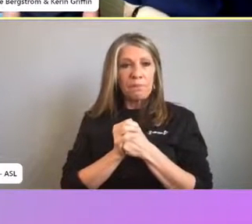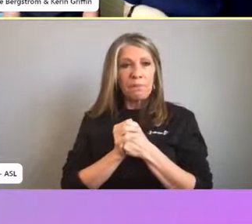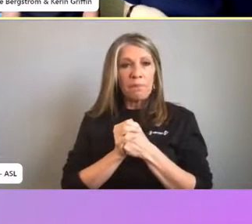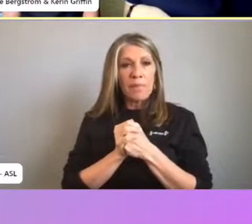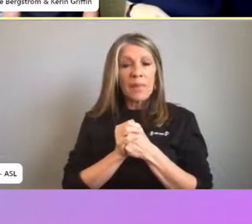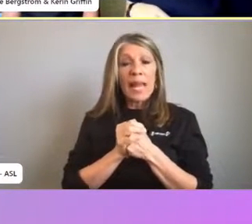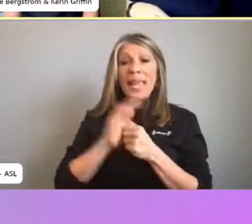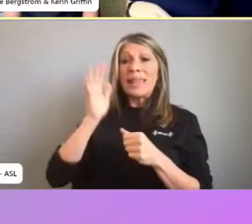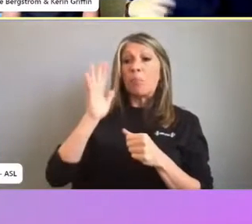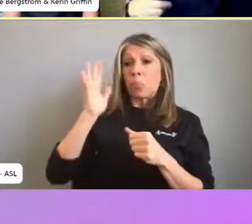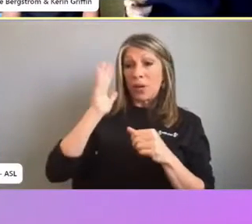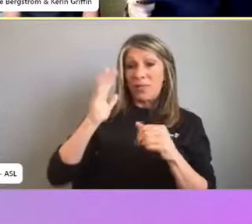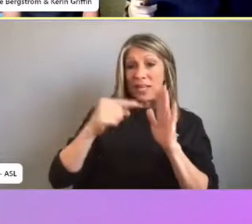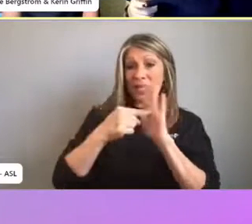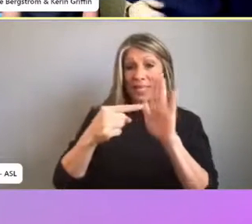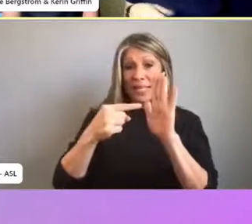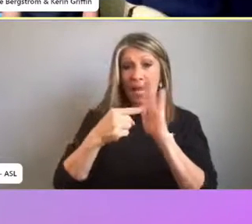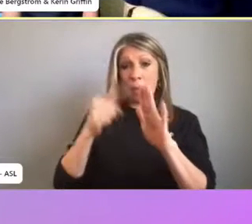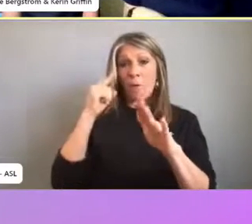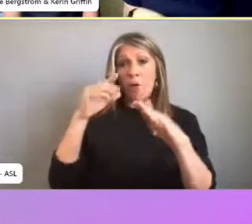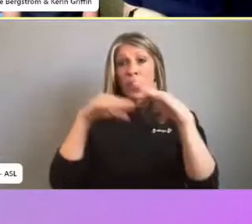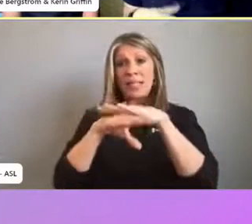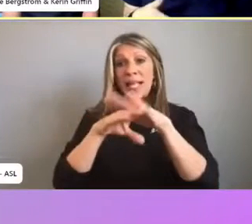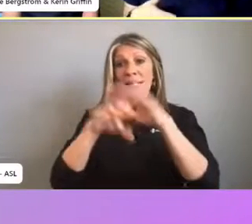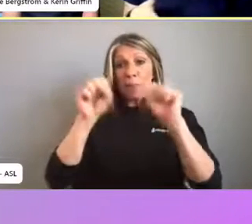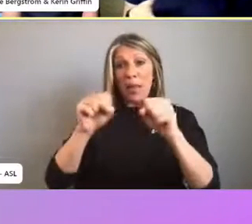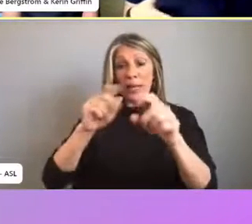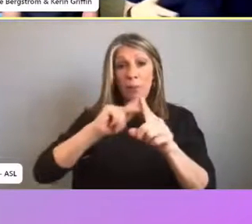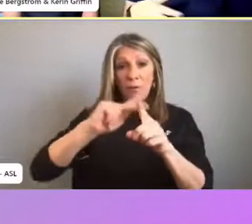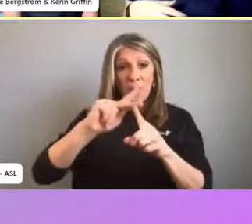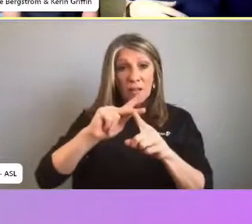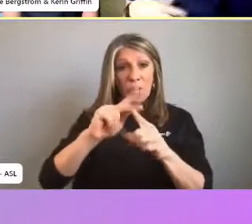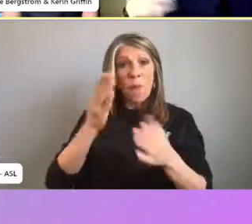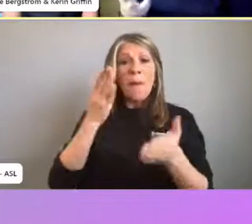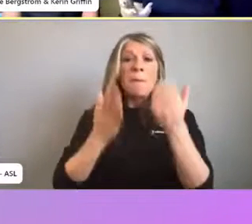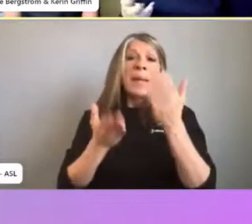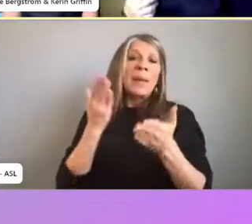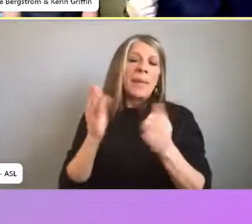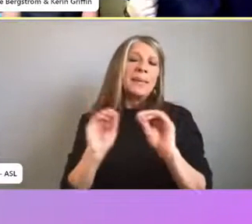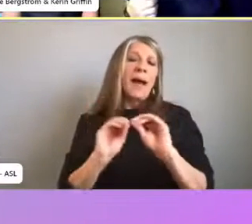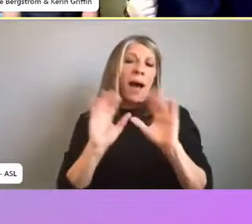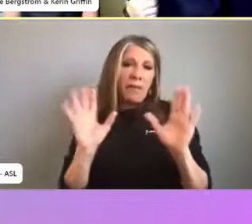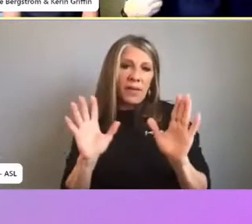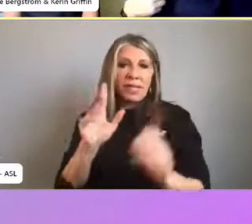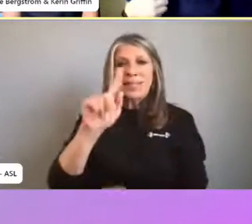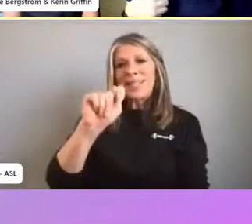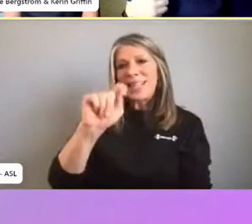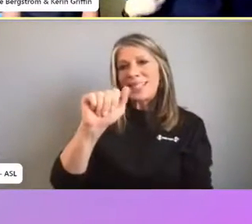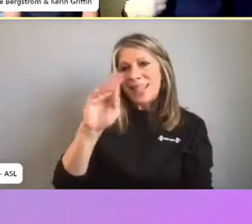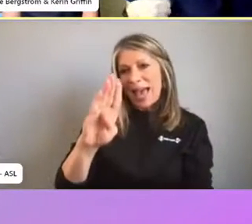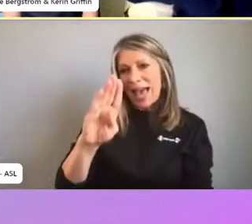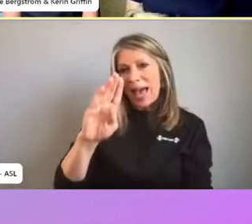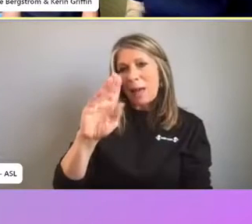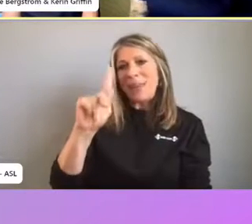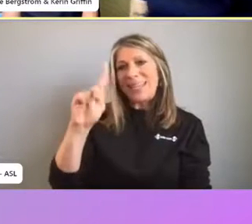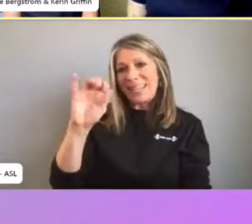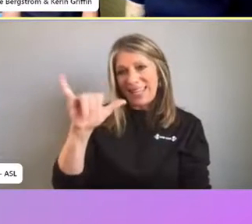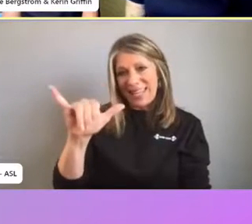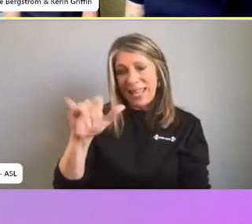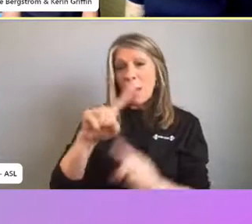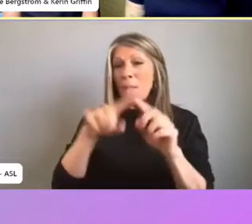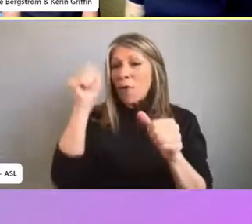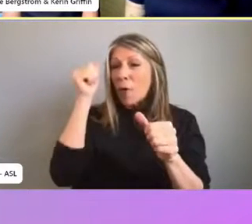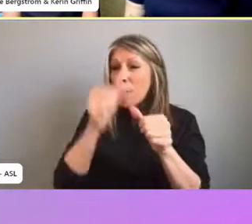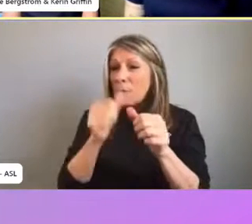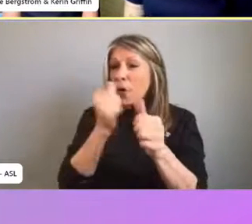In the previous example, for accessibility professionals, it may seem like a given. It's the tab key. But remember, everyone is on